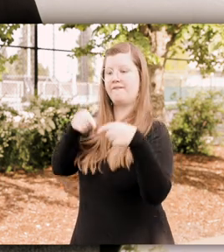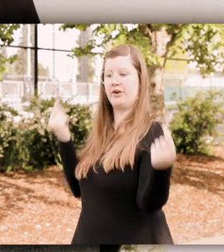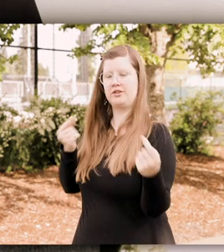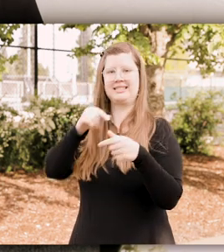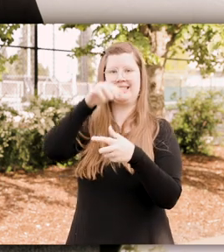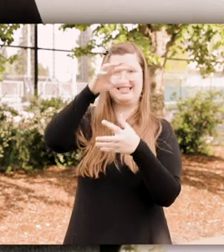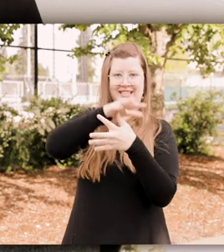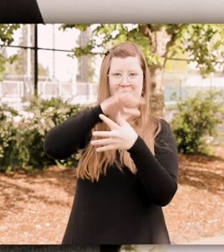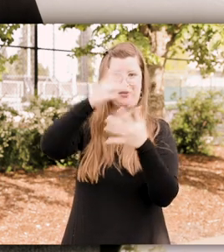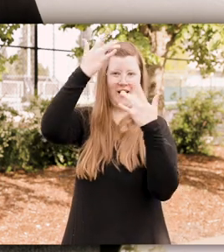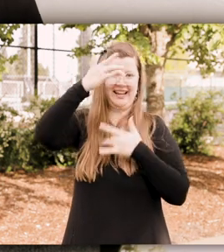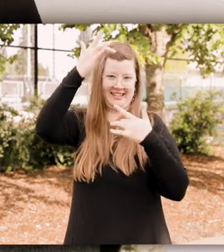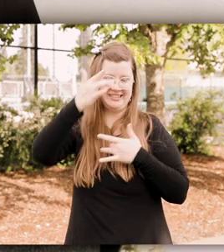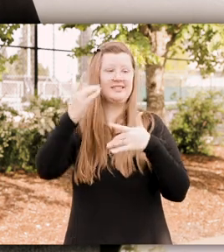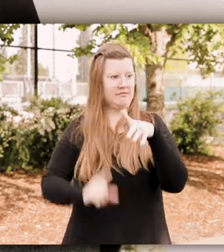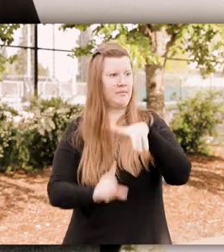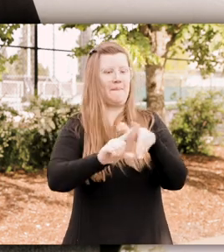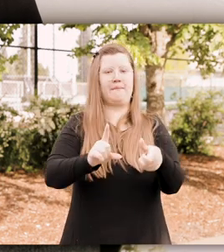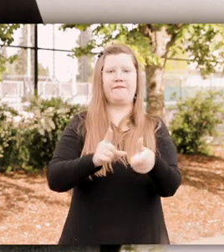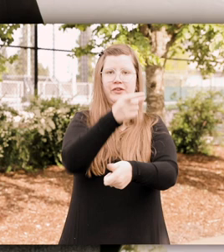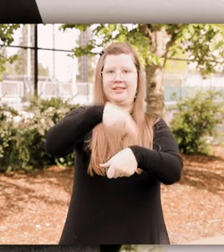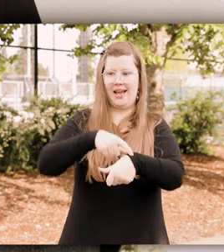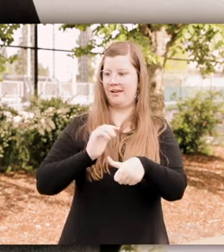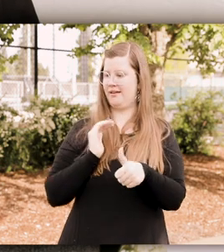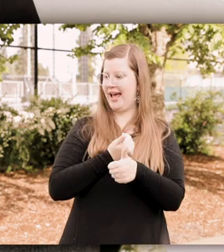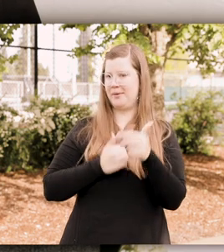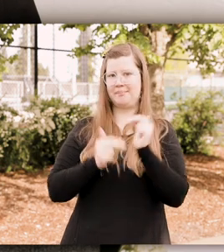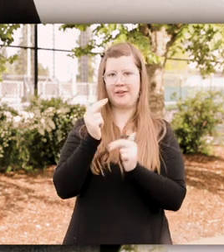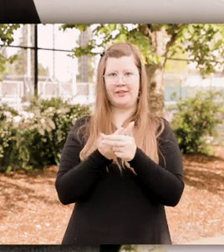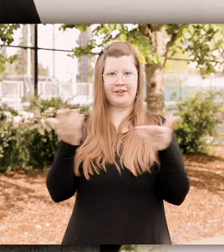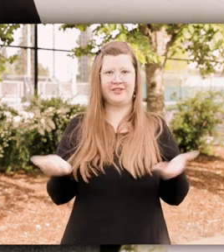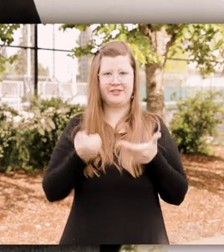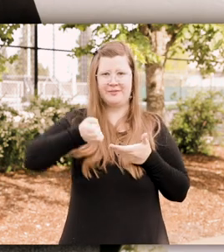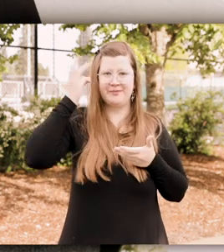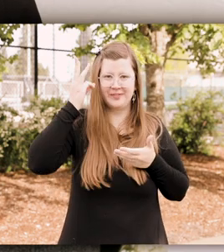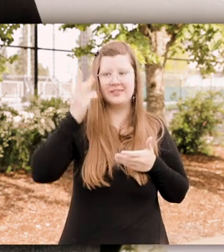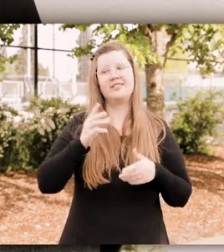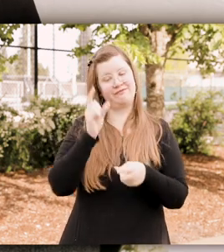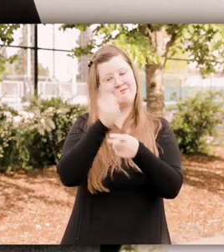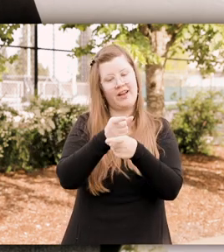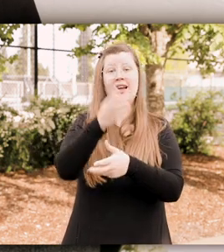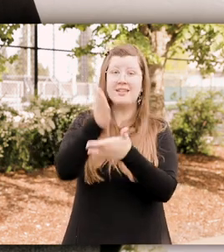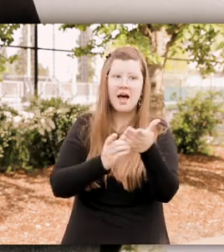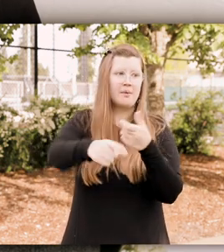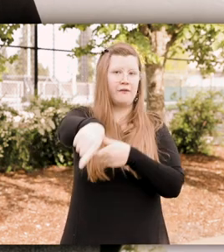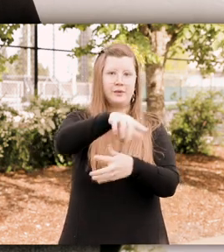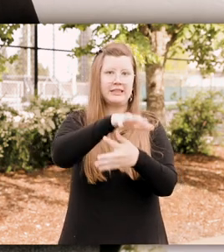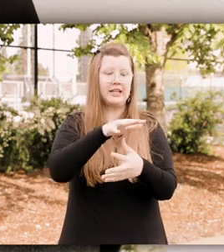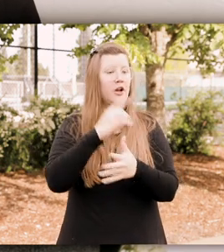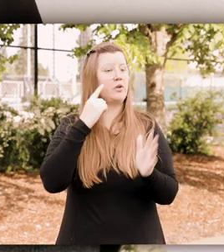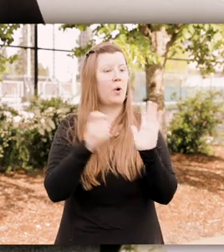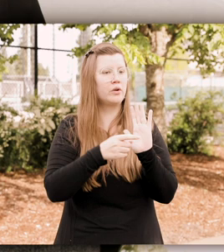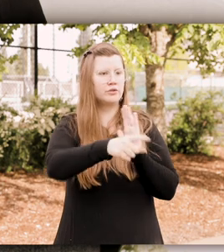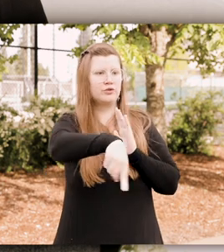senioritis, has showed up for the first time in our own building. That's right, some of you seniors have been caught pining for the